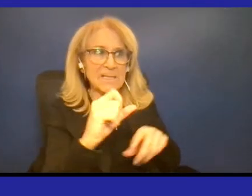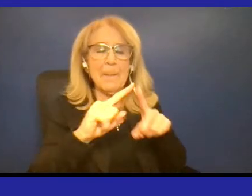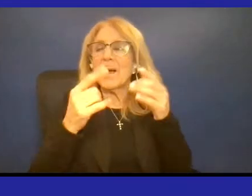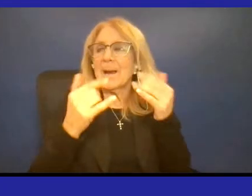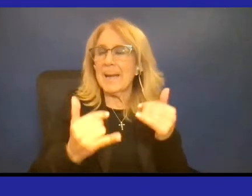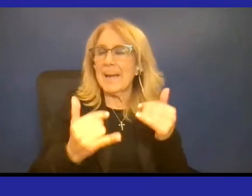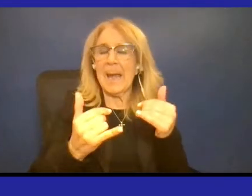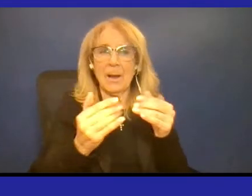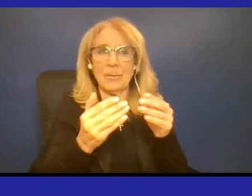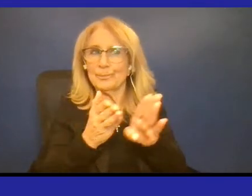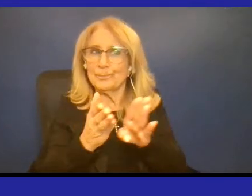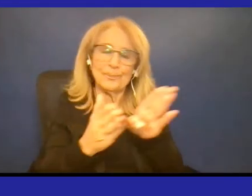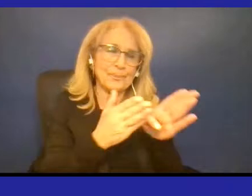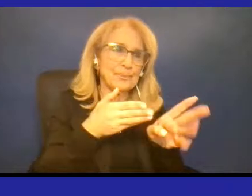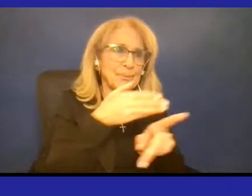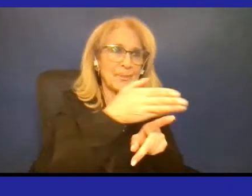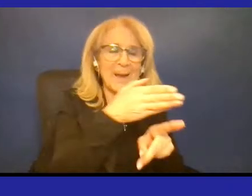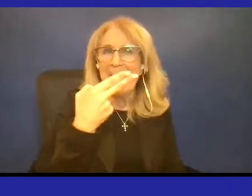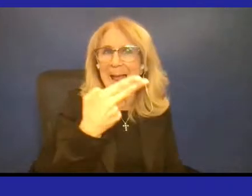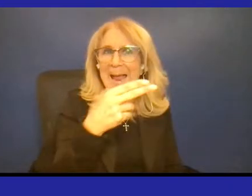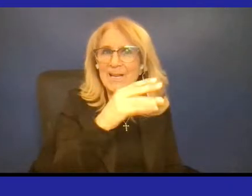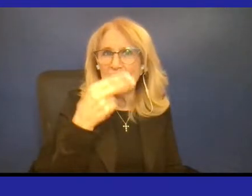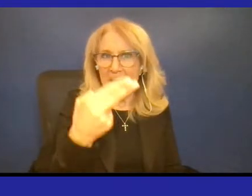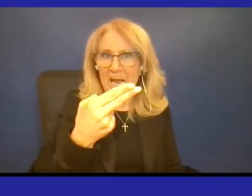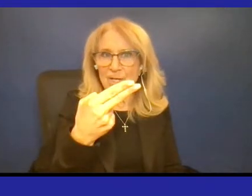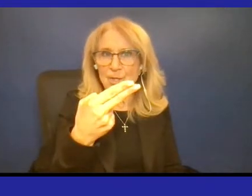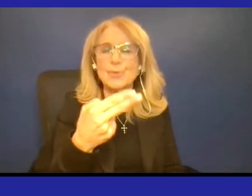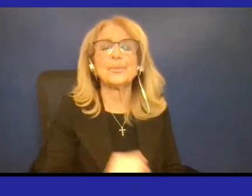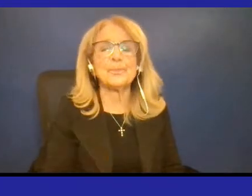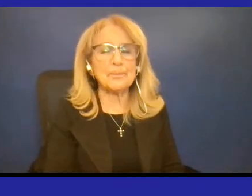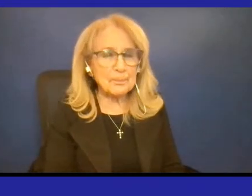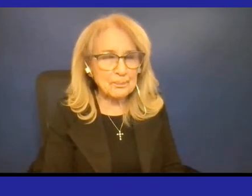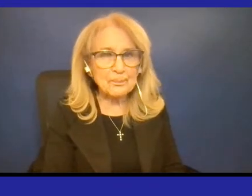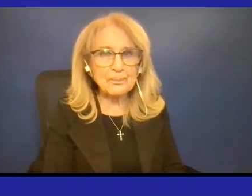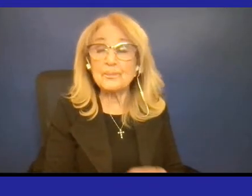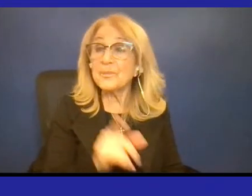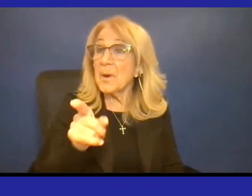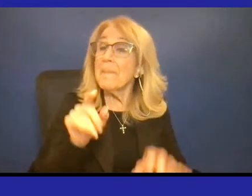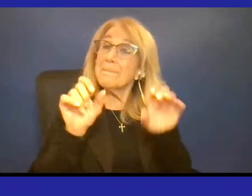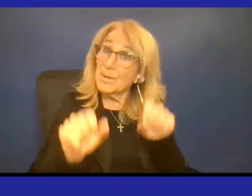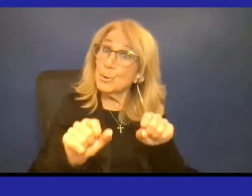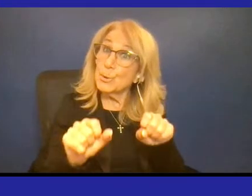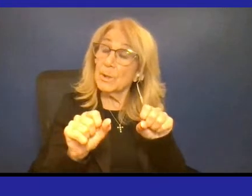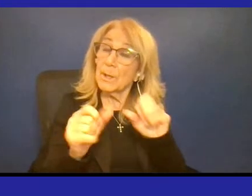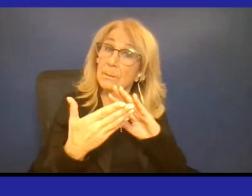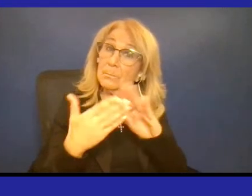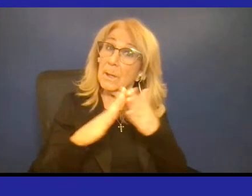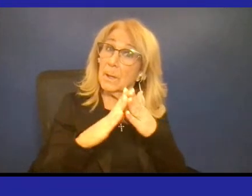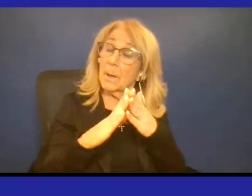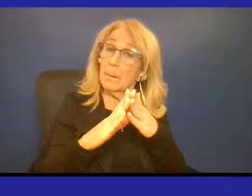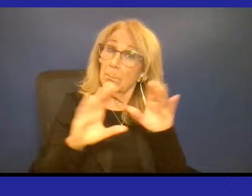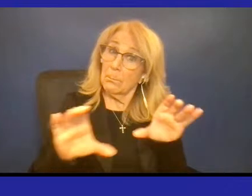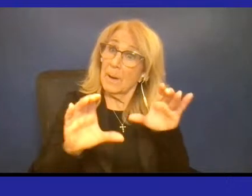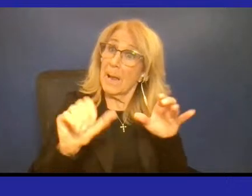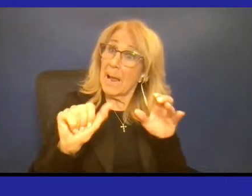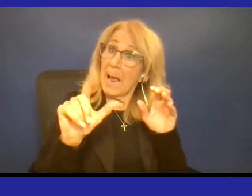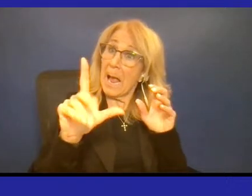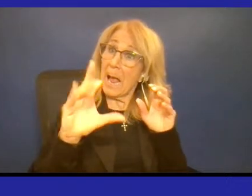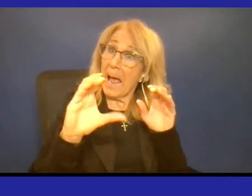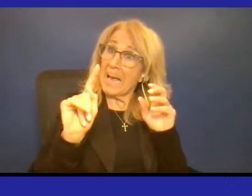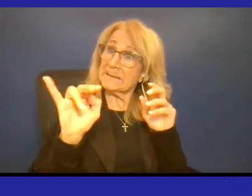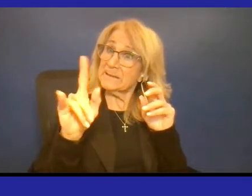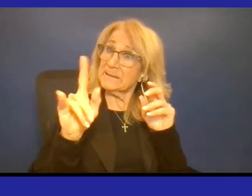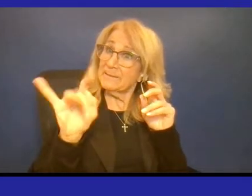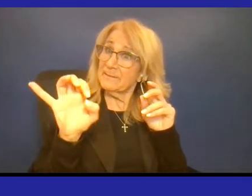primary care. I see. Yeah. So Okay. it Just trying used to to focus be on that. the universe, yeah. Or you can get activated, like let's say you hadn't seen a primary care and you went to like